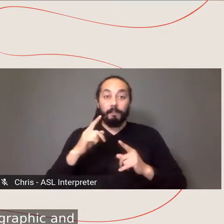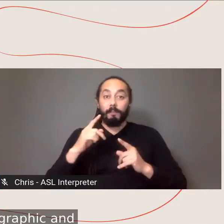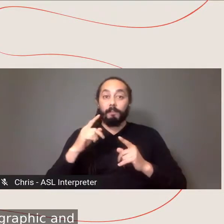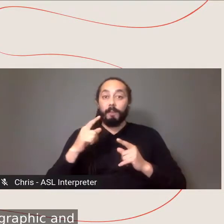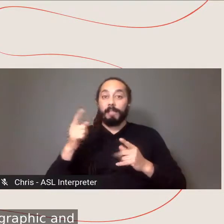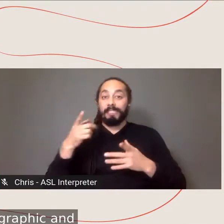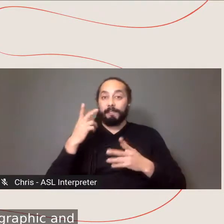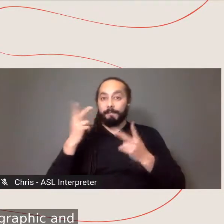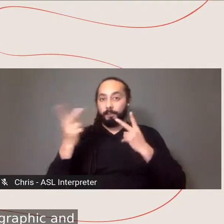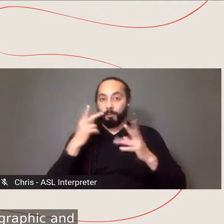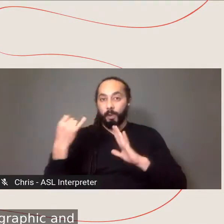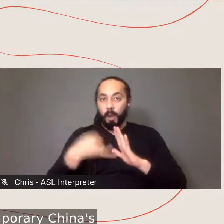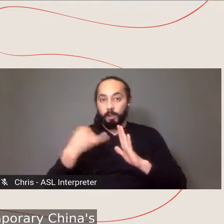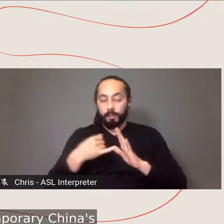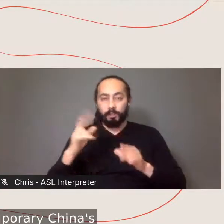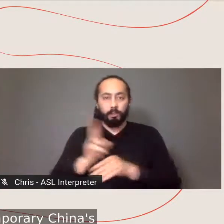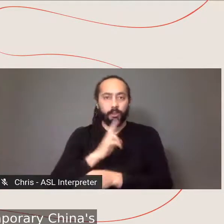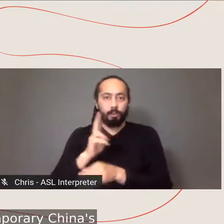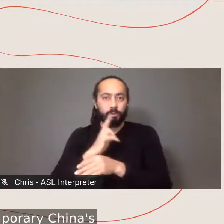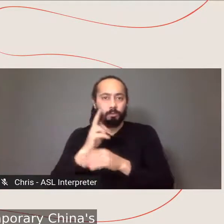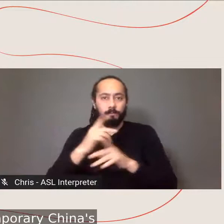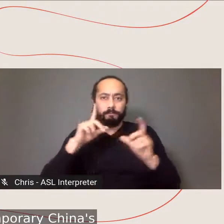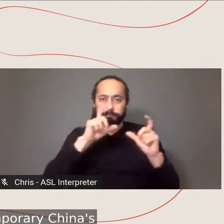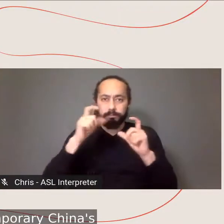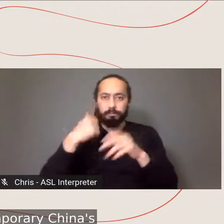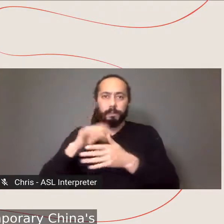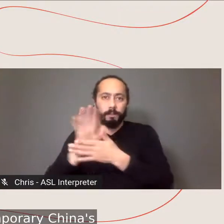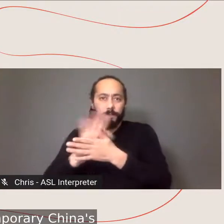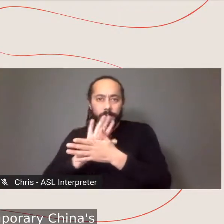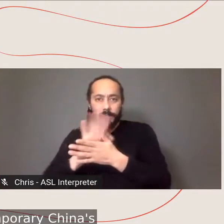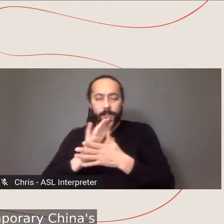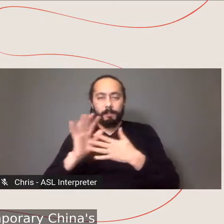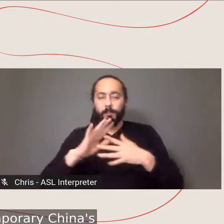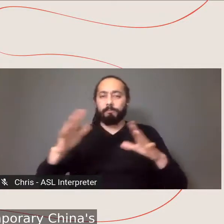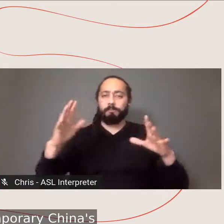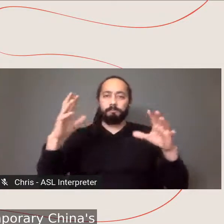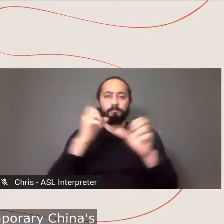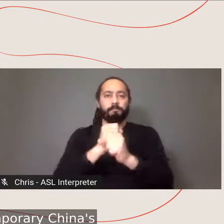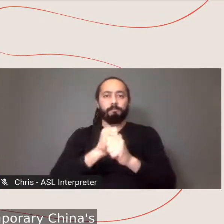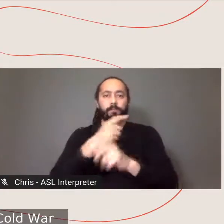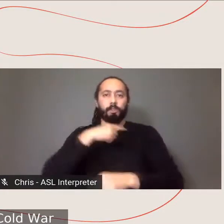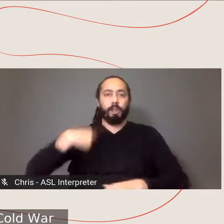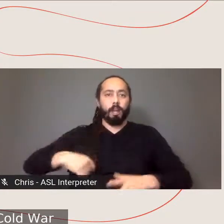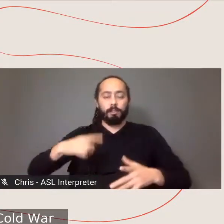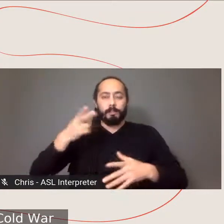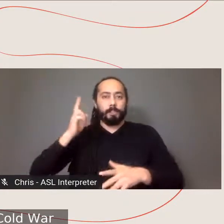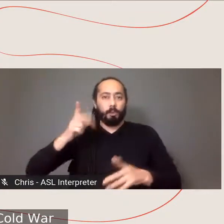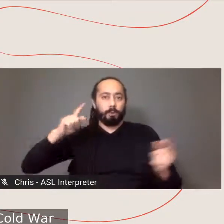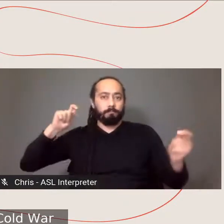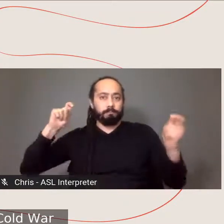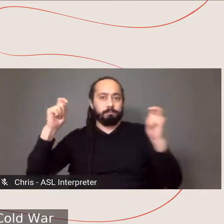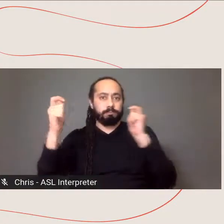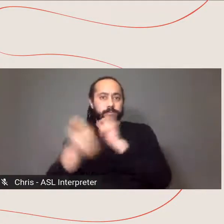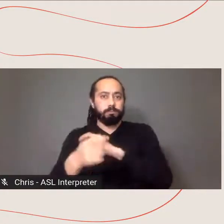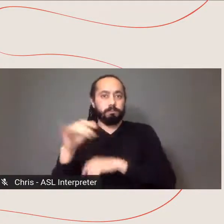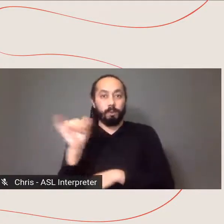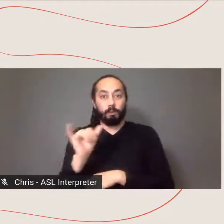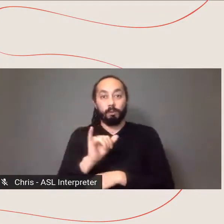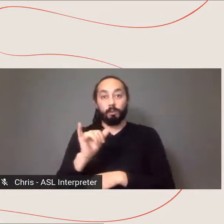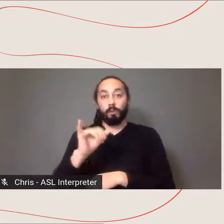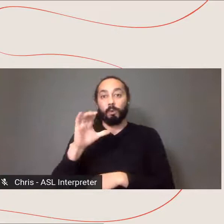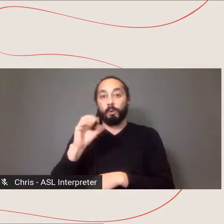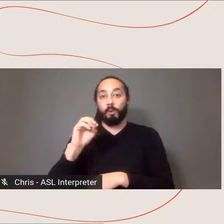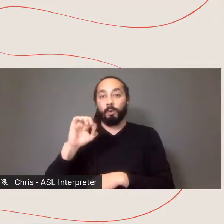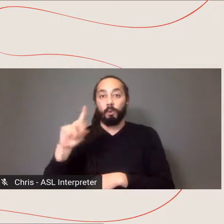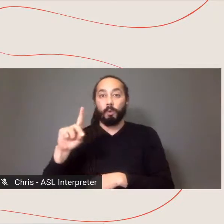and cinematographic techniques to dissect contemporary China's historical transformation, as well as Cold War ruins around the